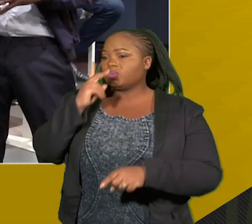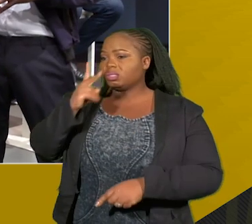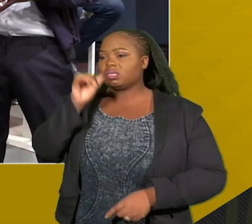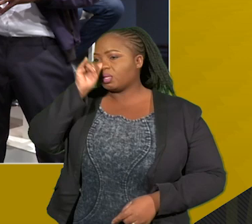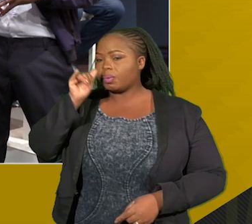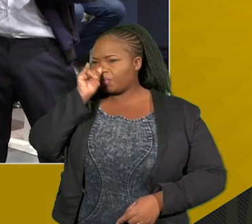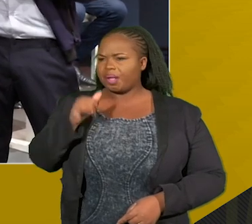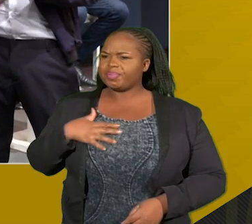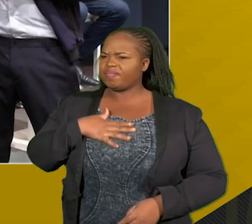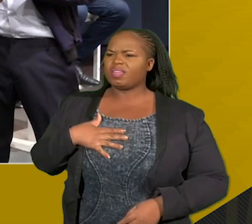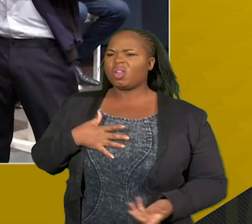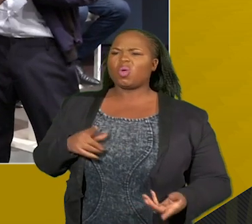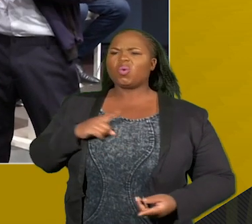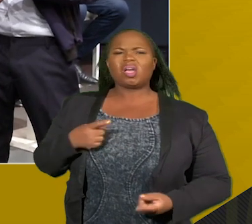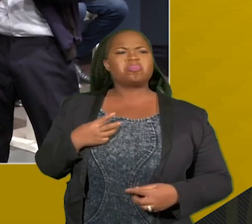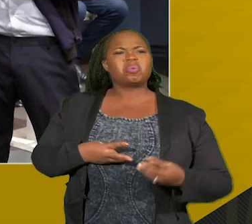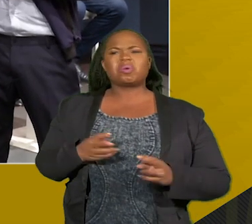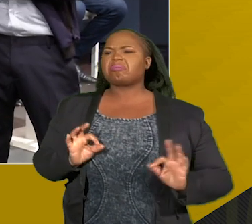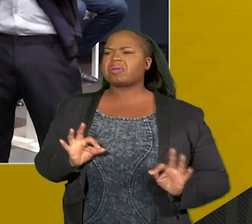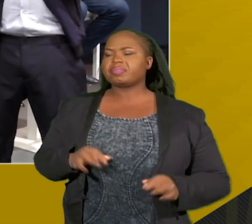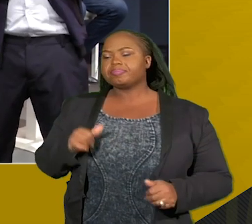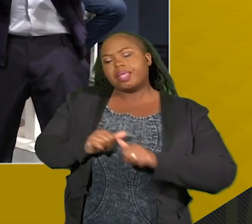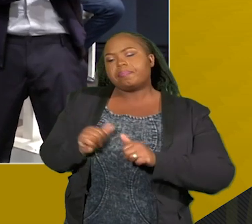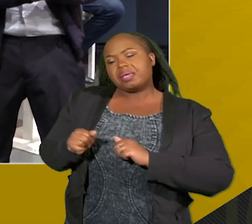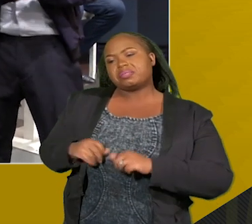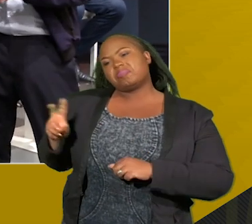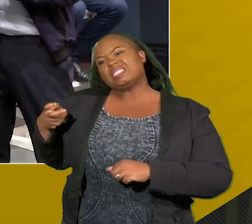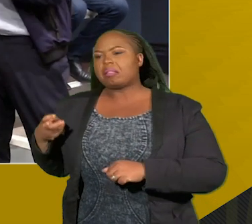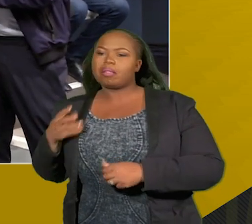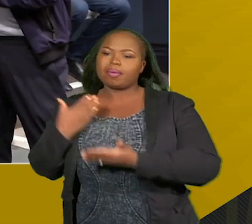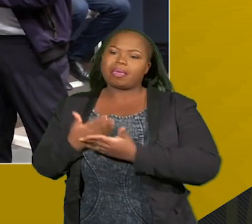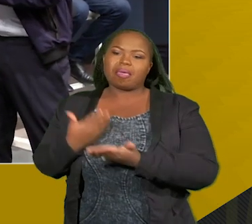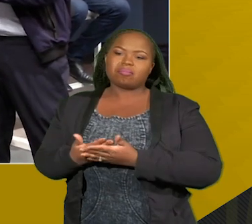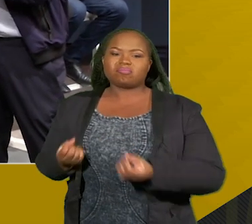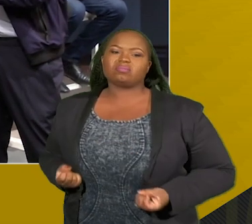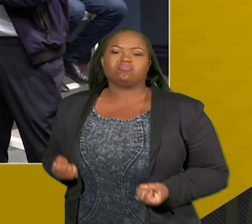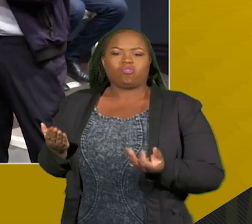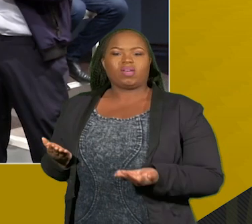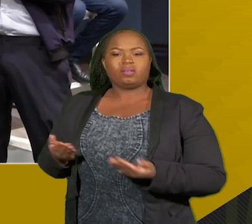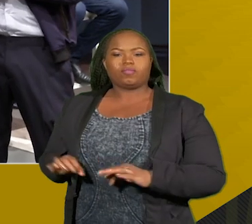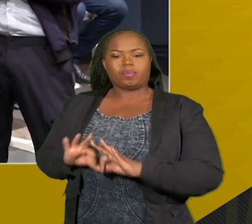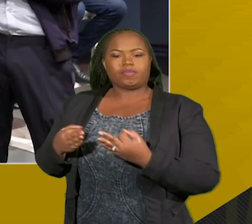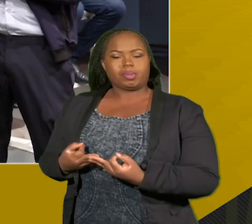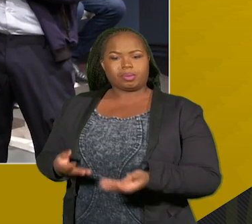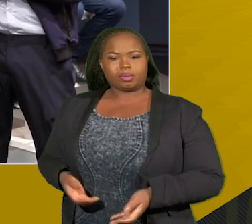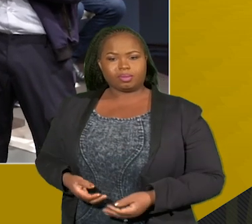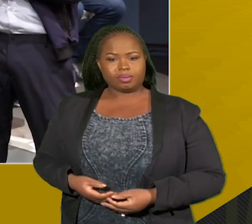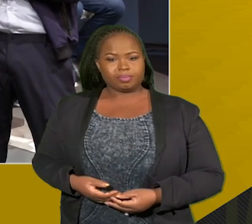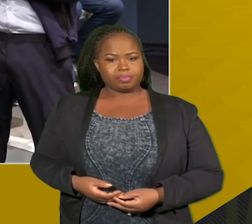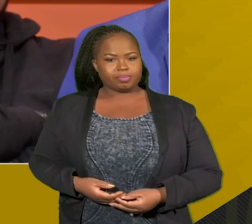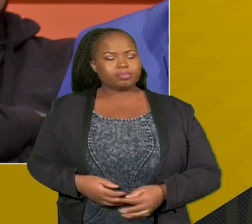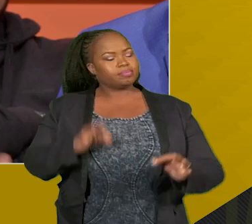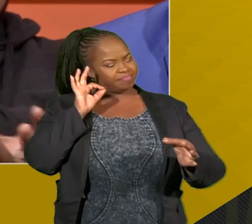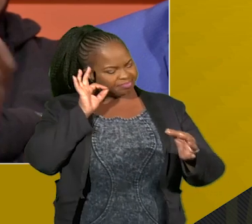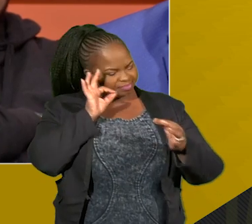abantu besilisa feels ukuthi because I don't have umsebenzi ama result nyontjontja ukuze ngikwazi ukuzoprovide because my role is to provide like her. Quick one before you break